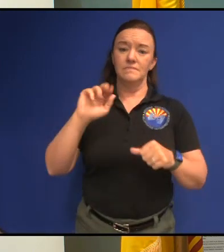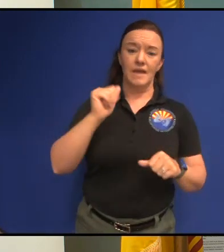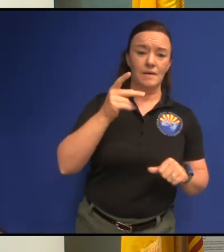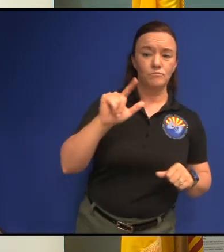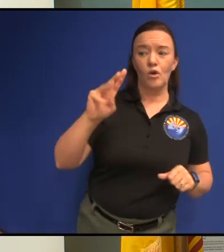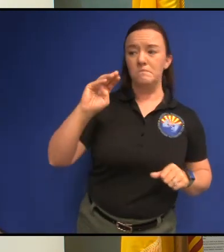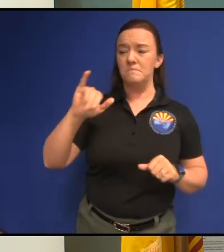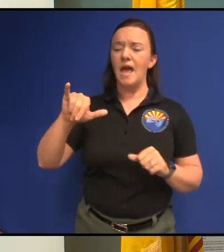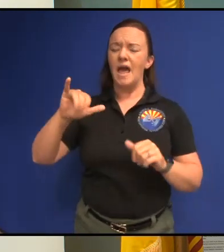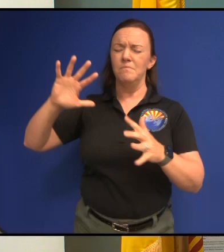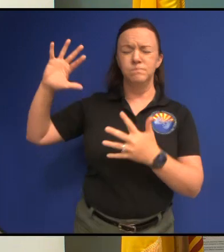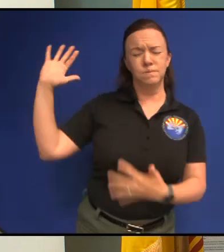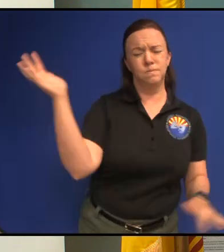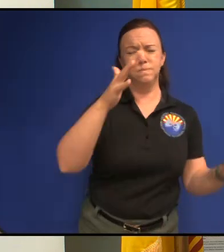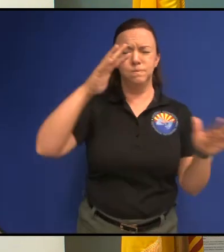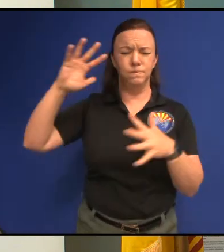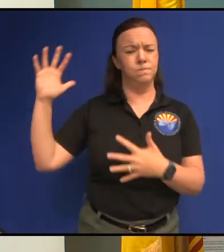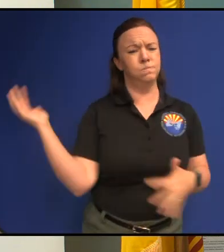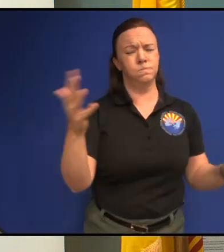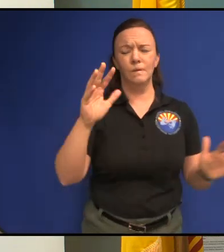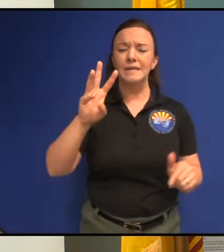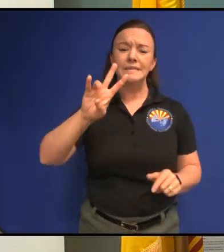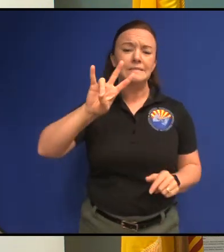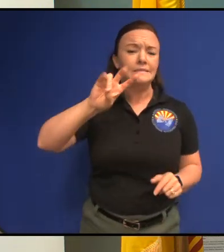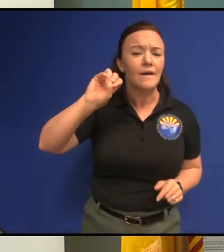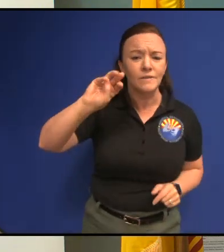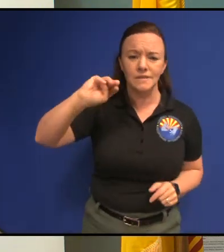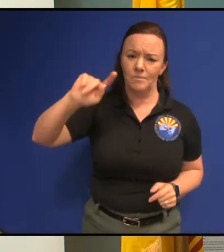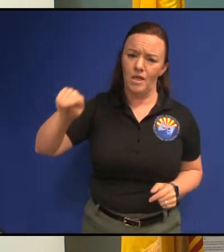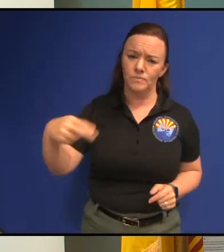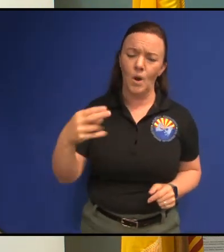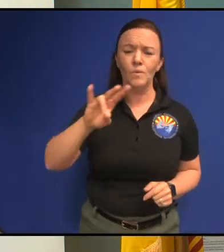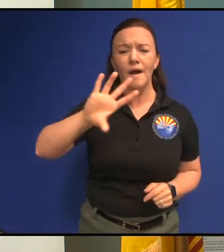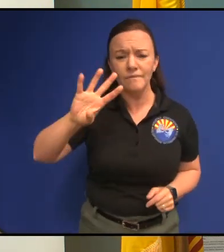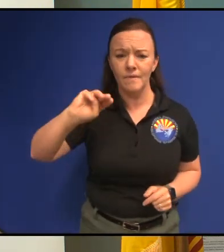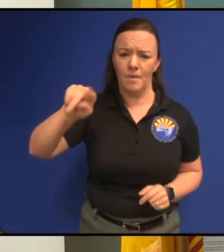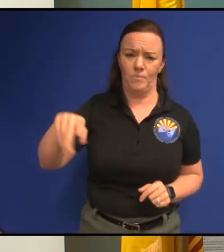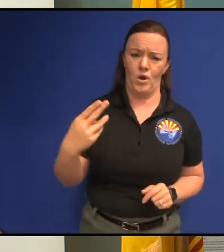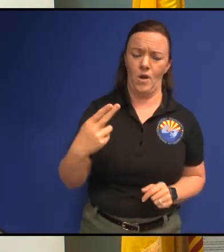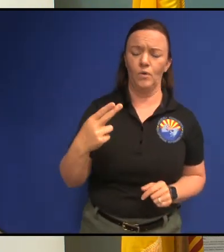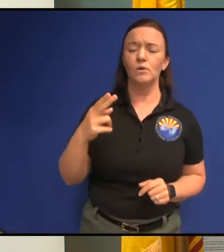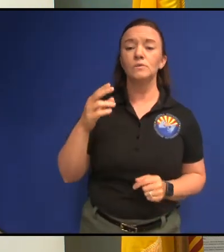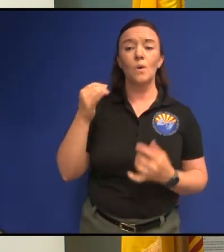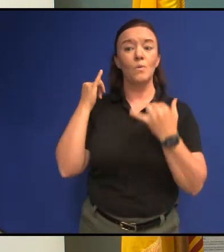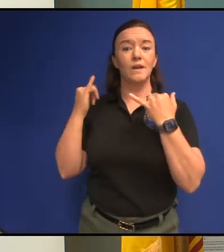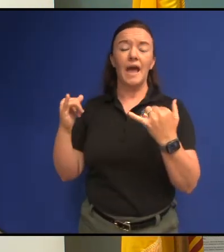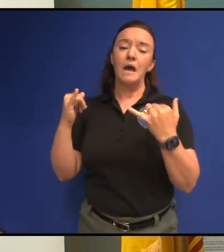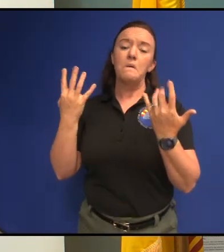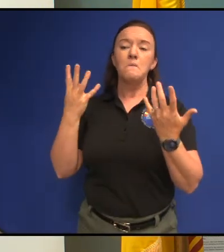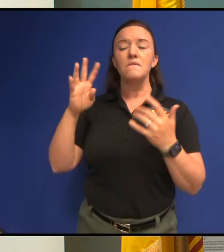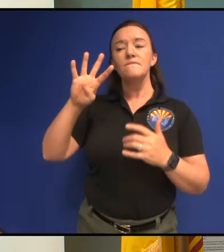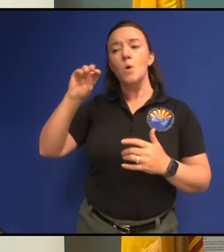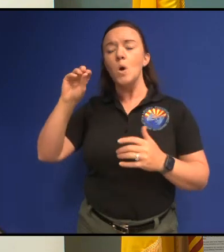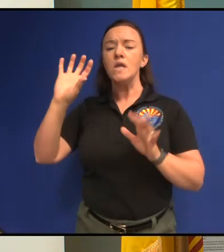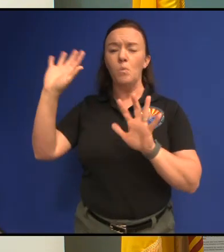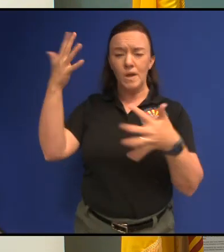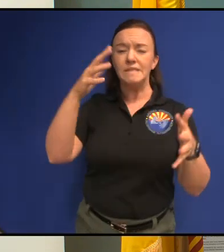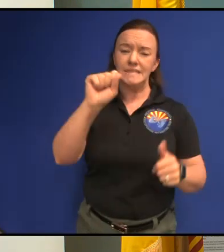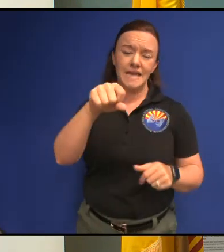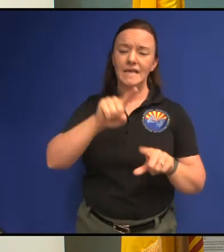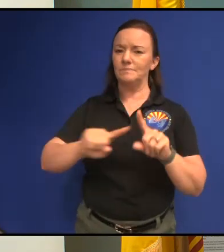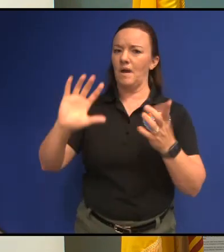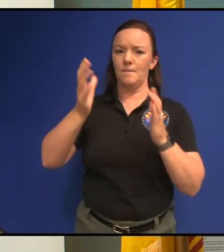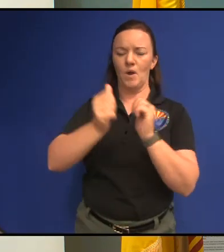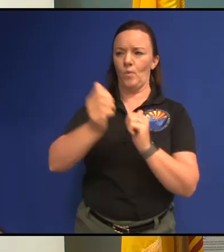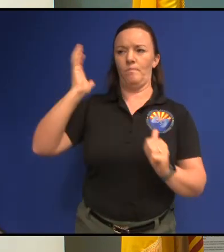and May. We were seeing wind gusts as high as 70 to even 75 miles per hour. So While it's windy, yes,